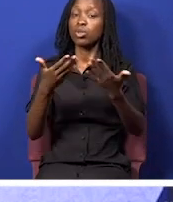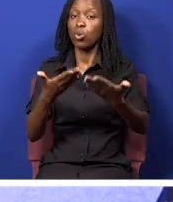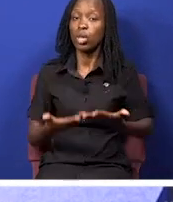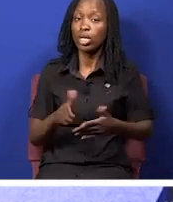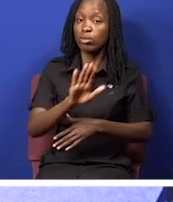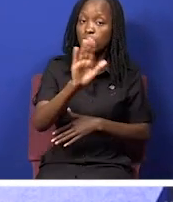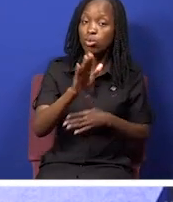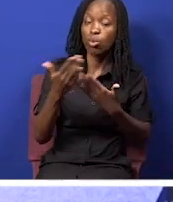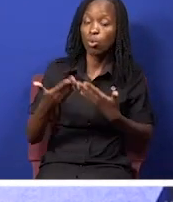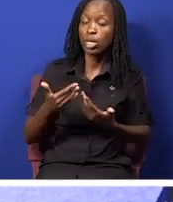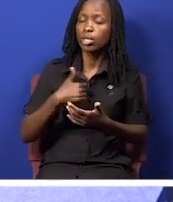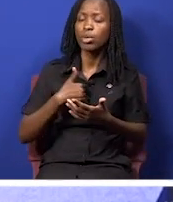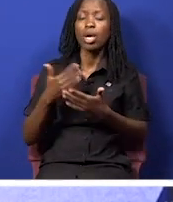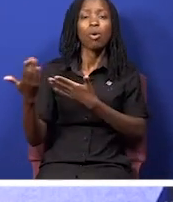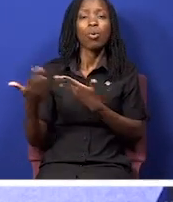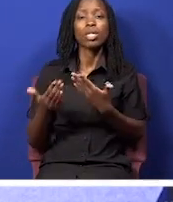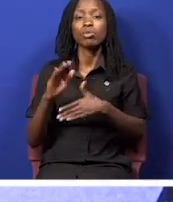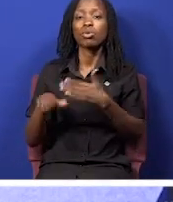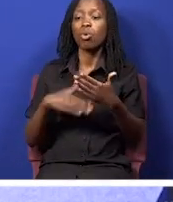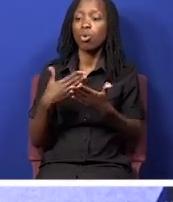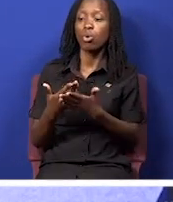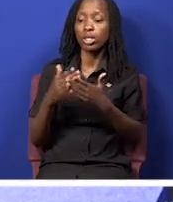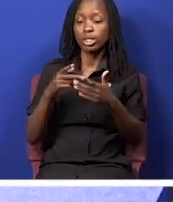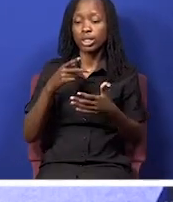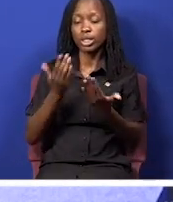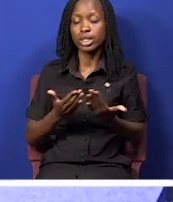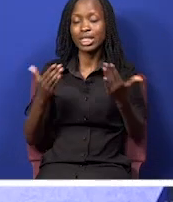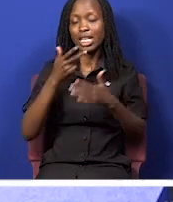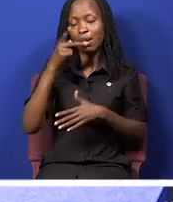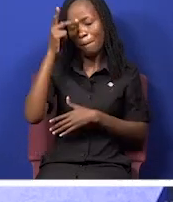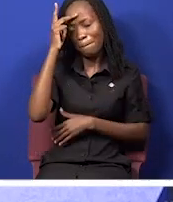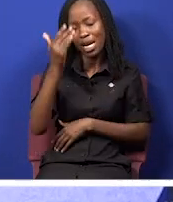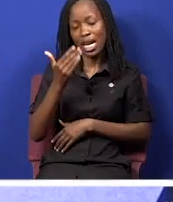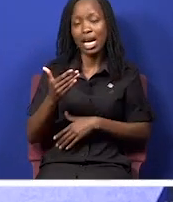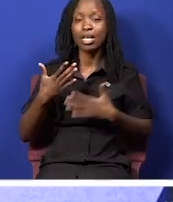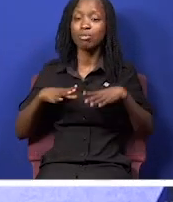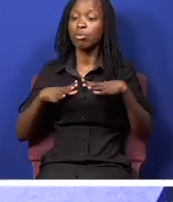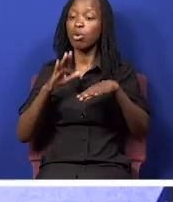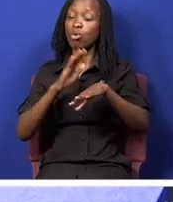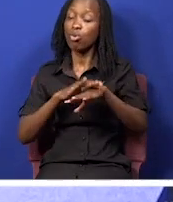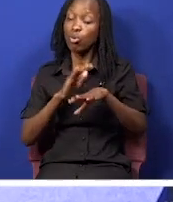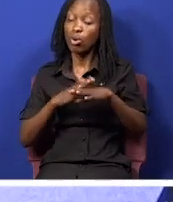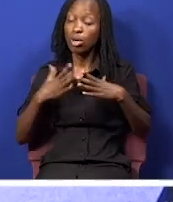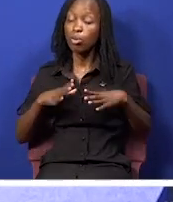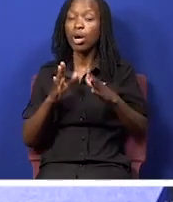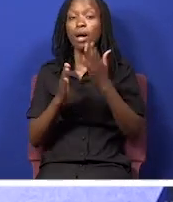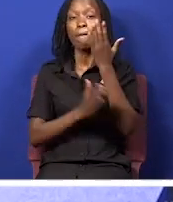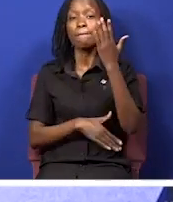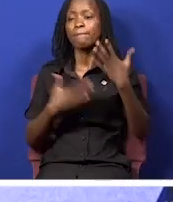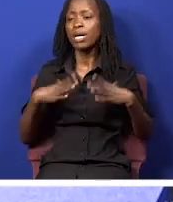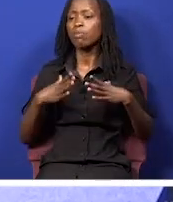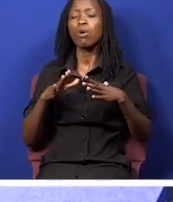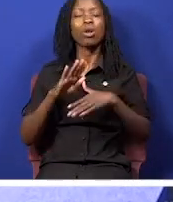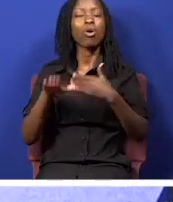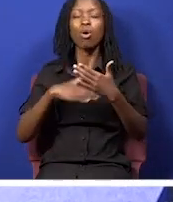welcomes you, welcomes me, welcomes all the children, our parents, the young people, good people, bad people, and people from all